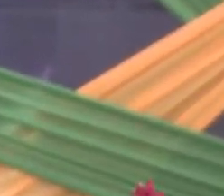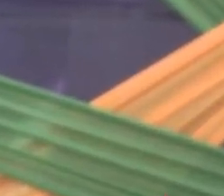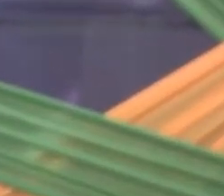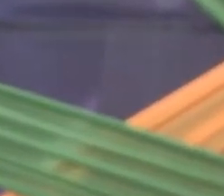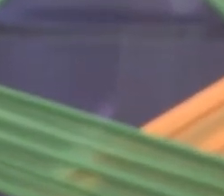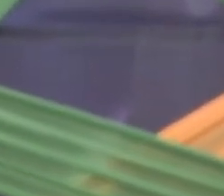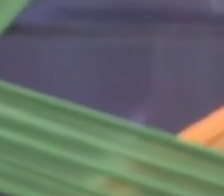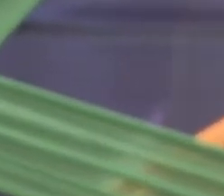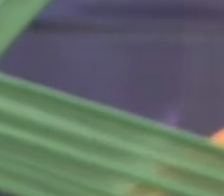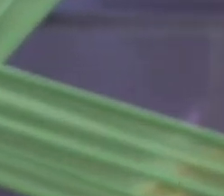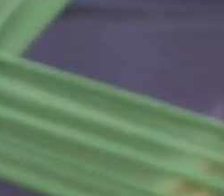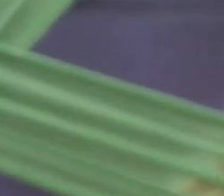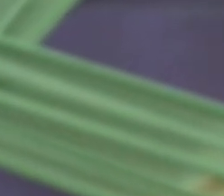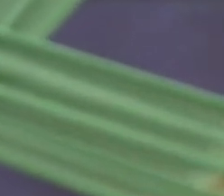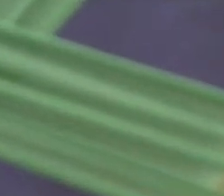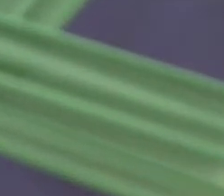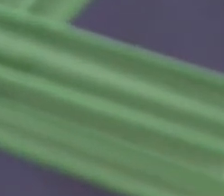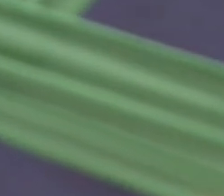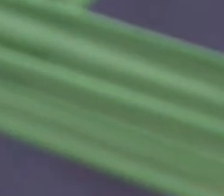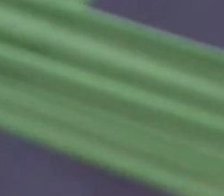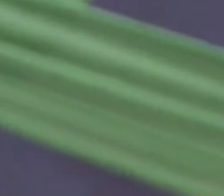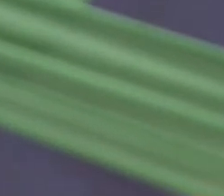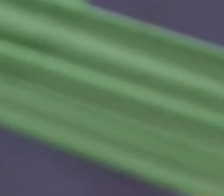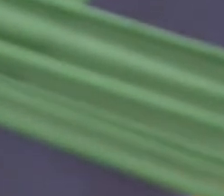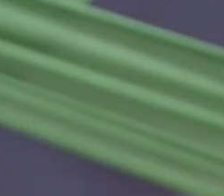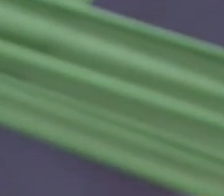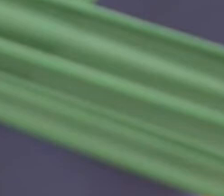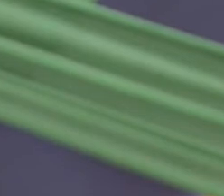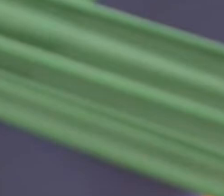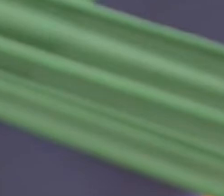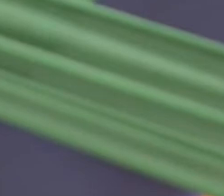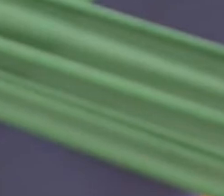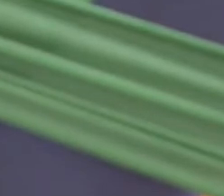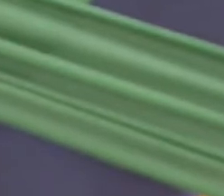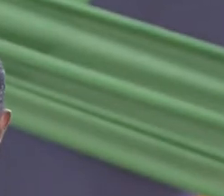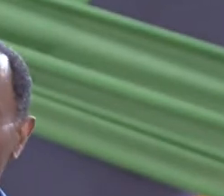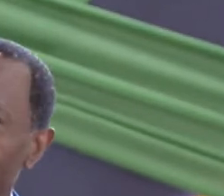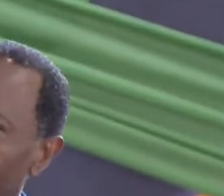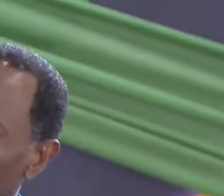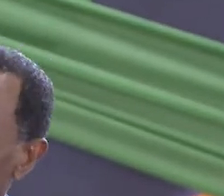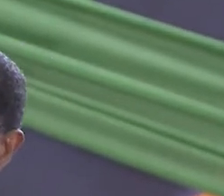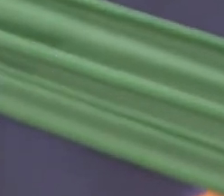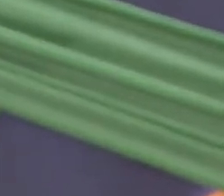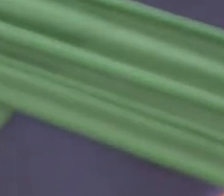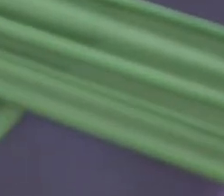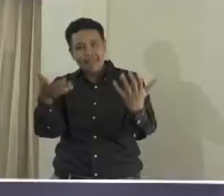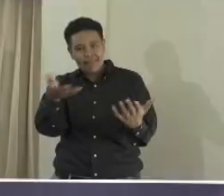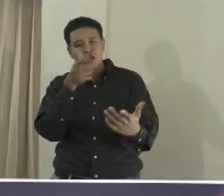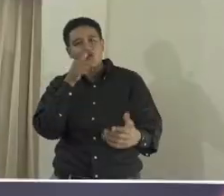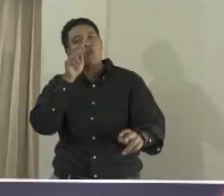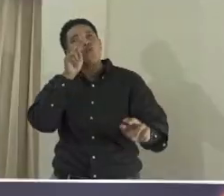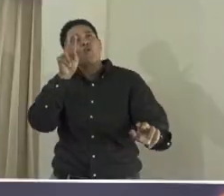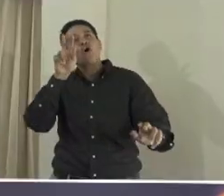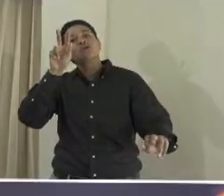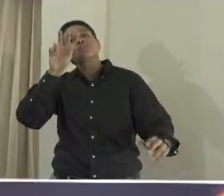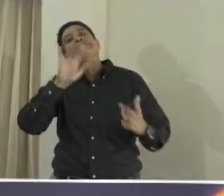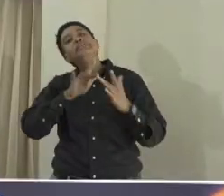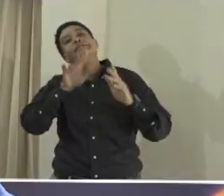in the audience, to those of you watching on live stream, those of you on TVJ.